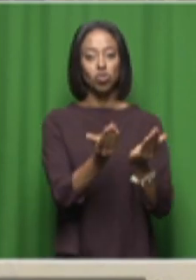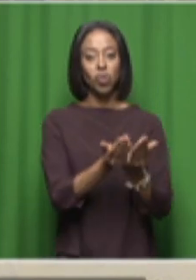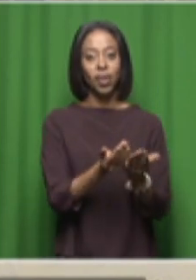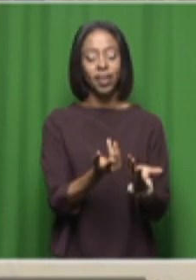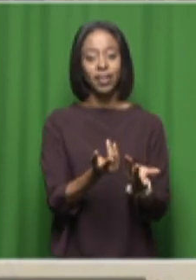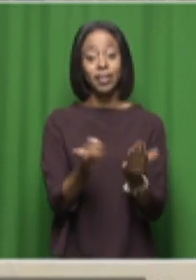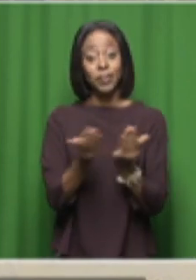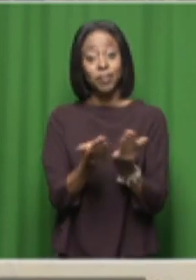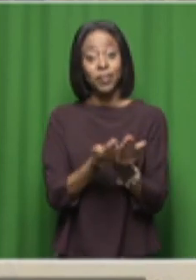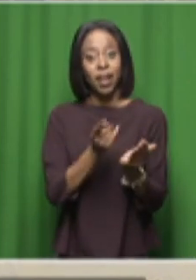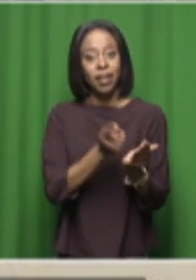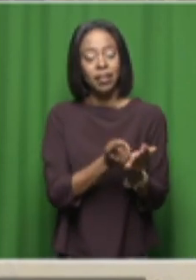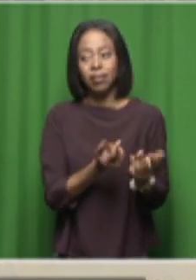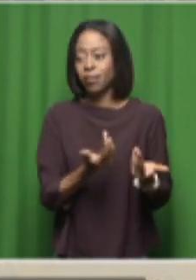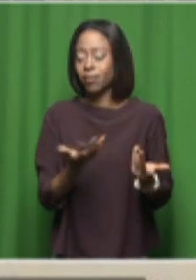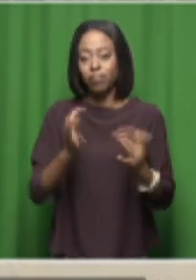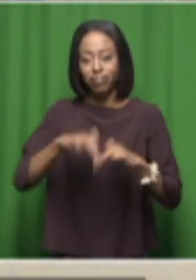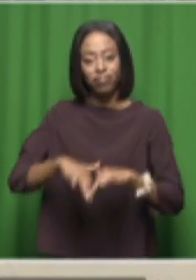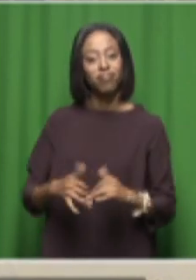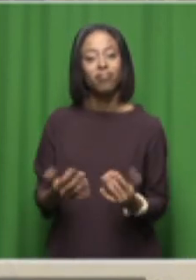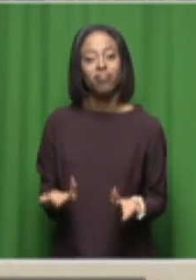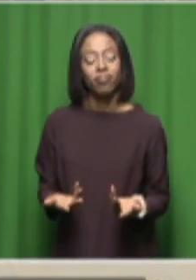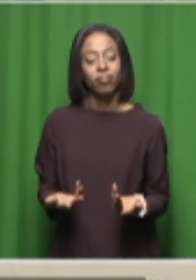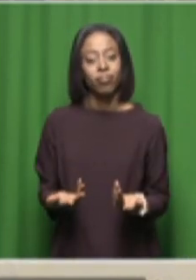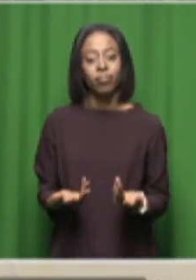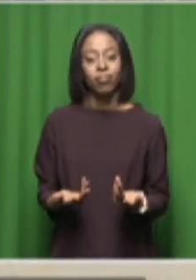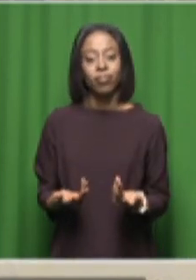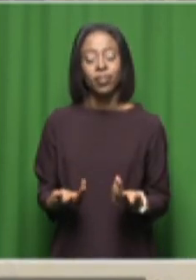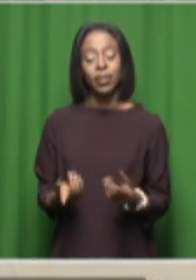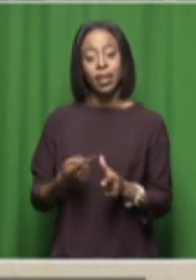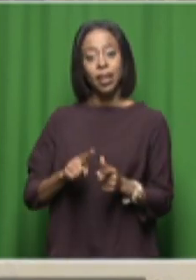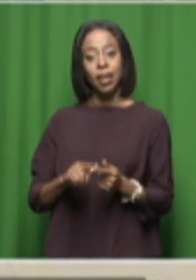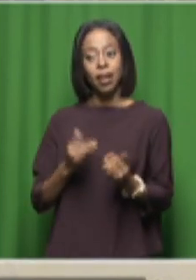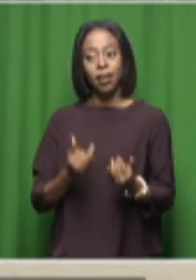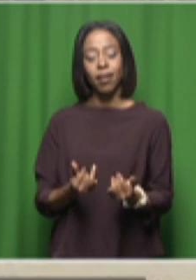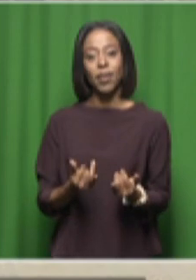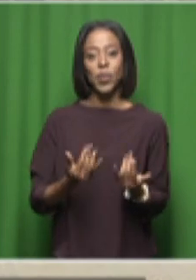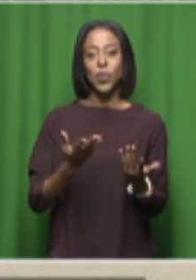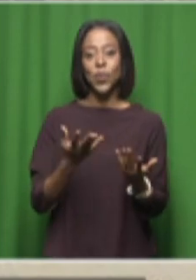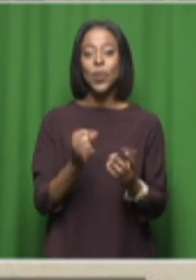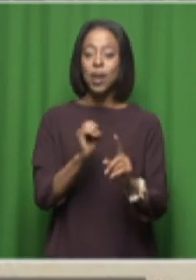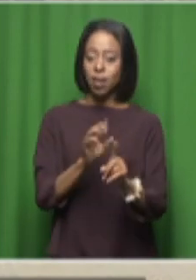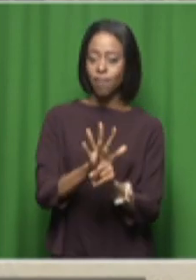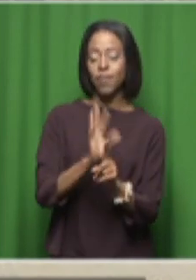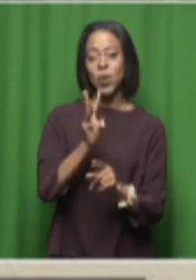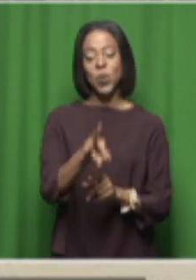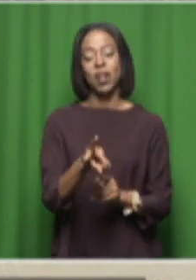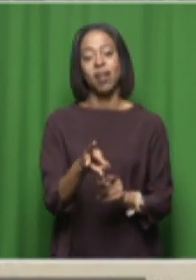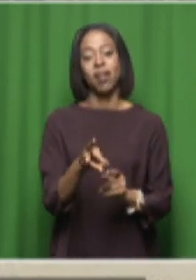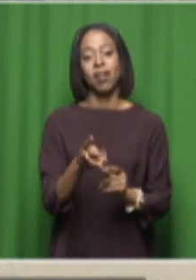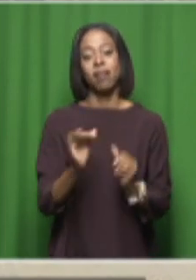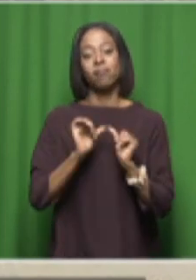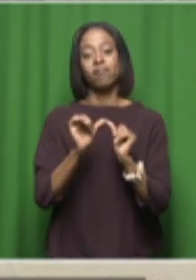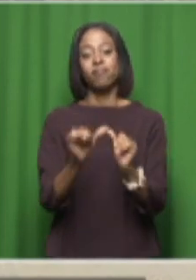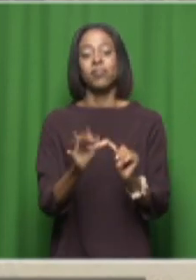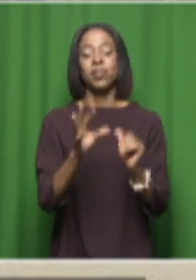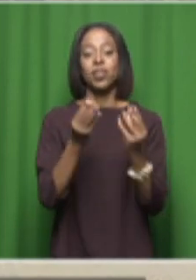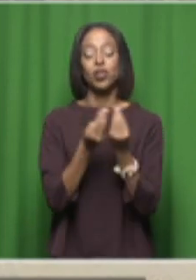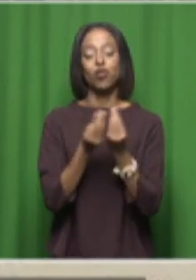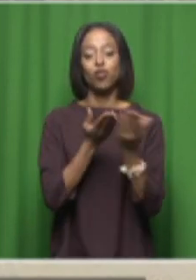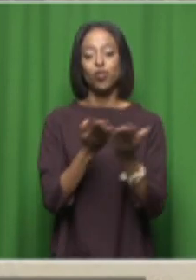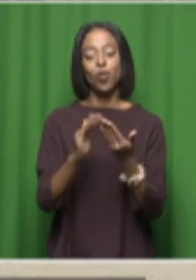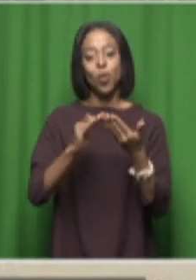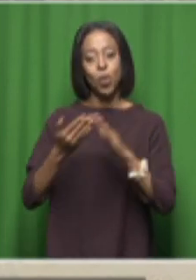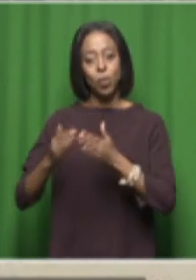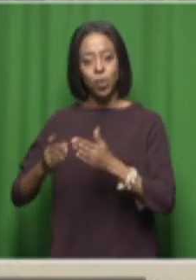the schools are back to where it started off. And that, of course, has an impact on sustainability in a